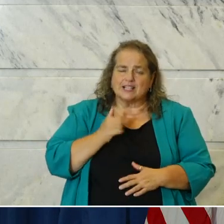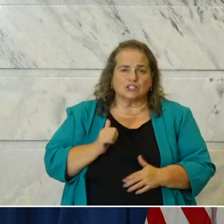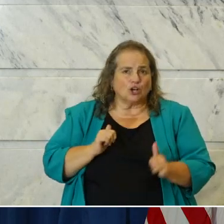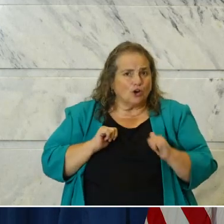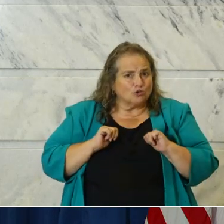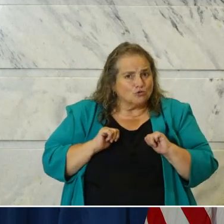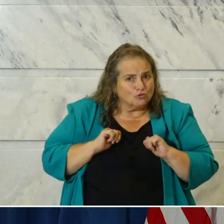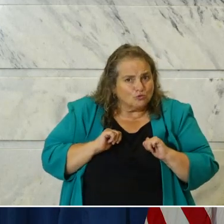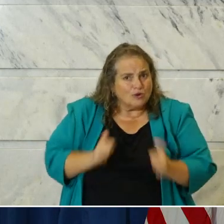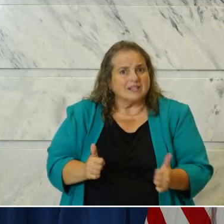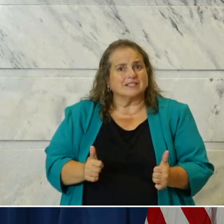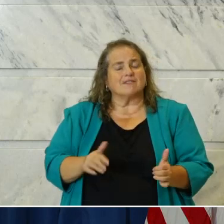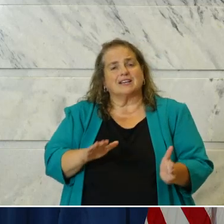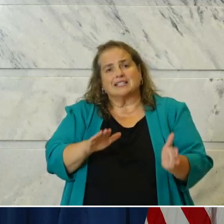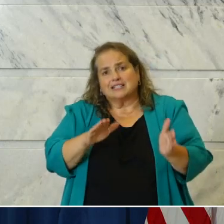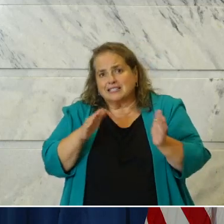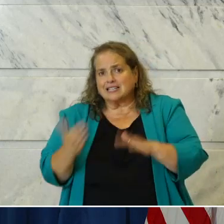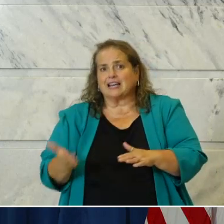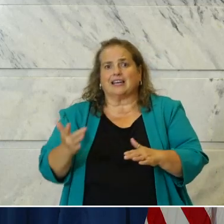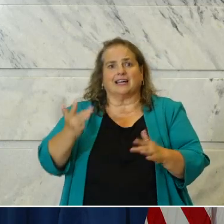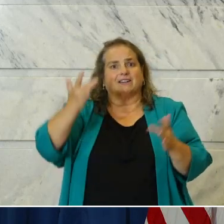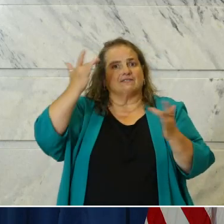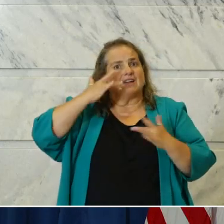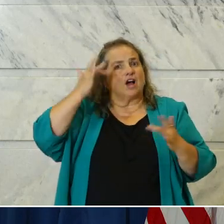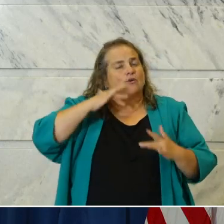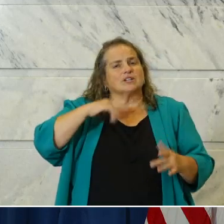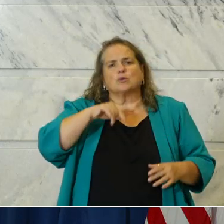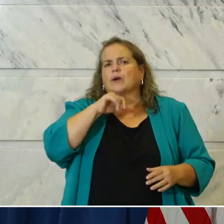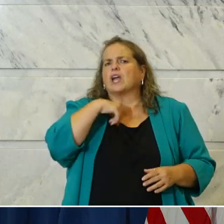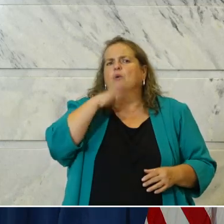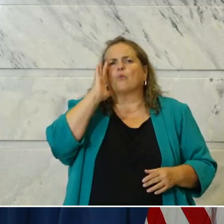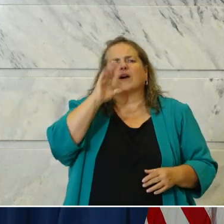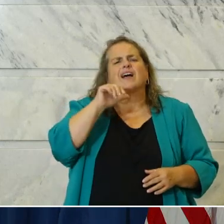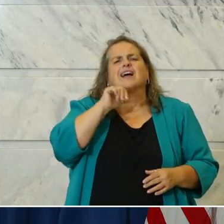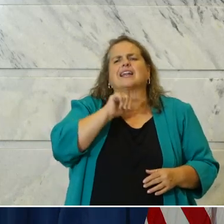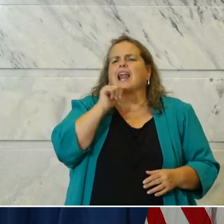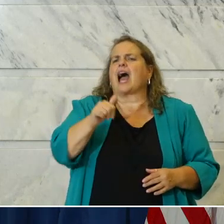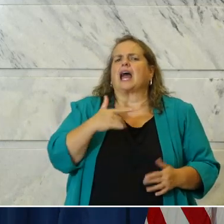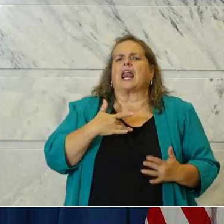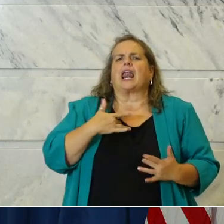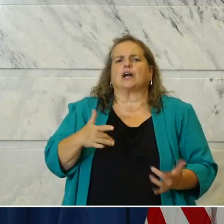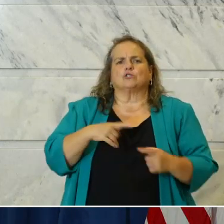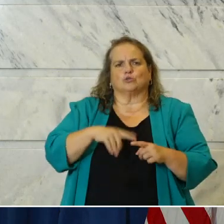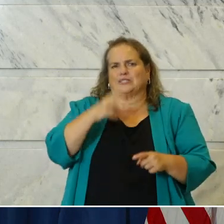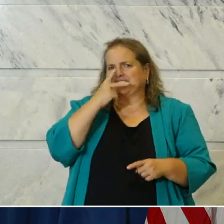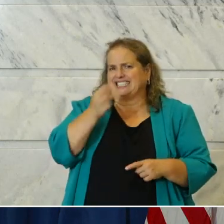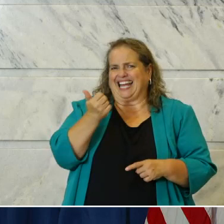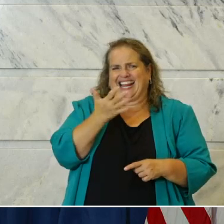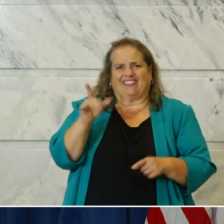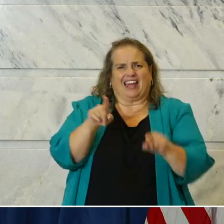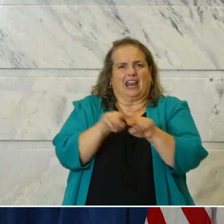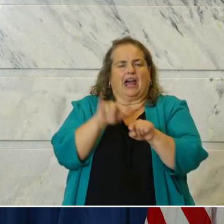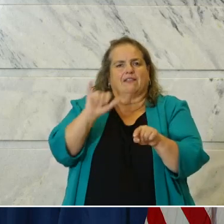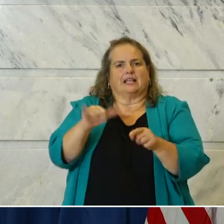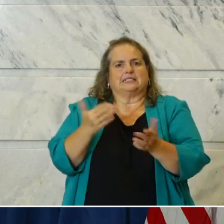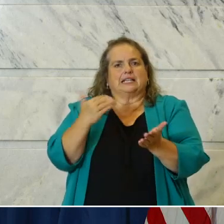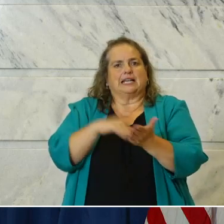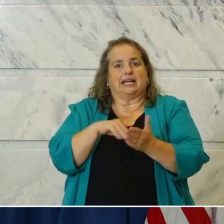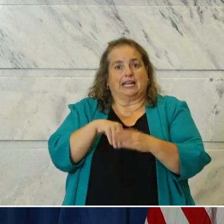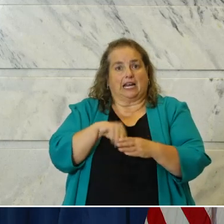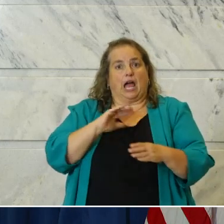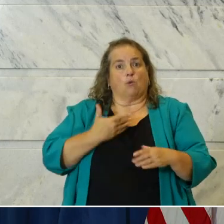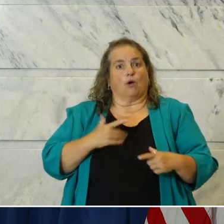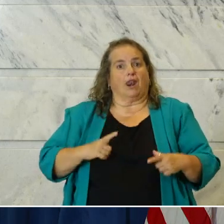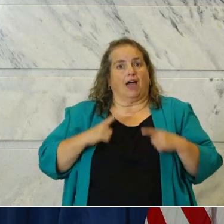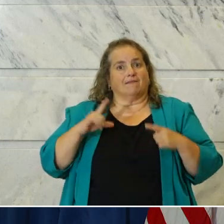virus, and we're not likely to ever see anything like this again in our lifetime if the past